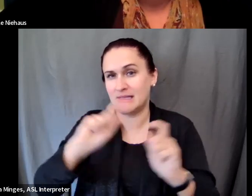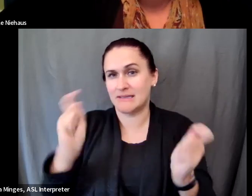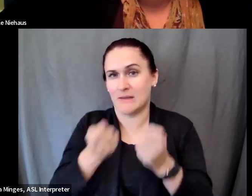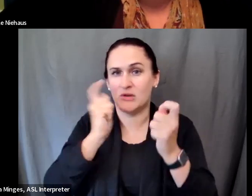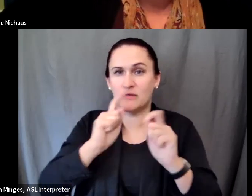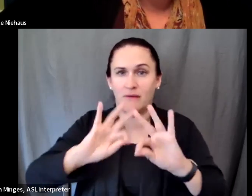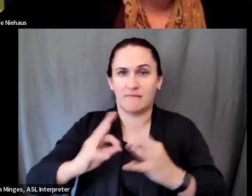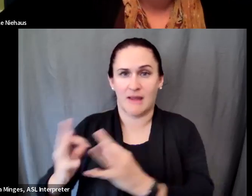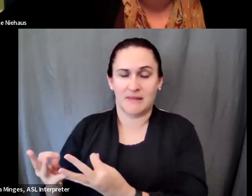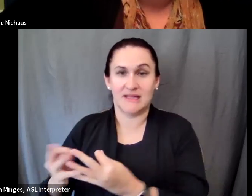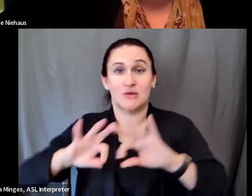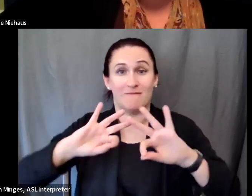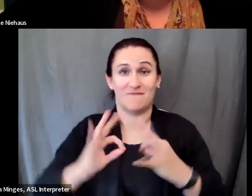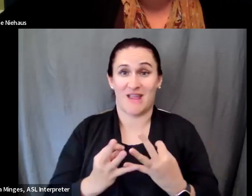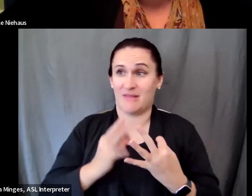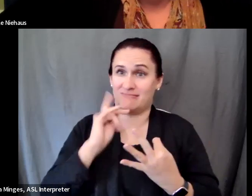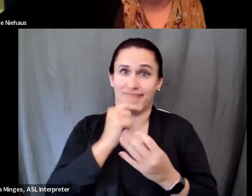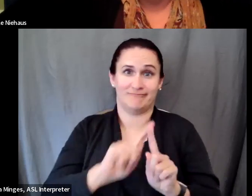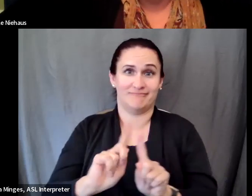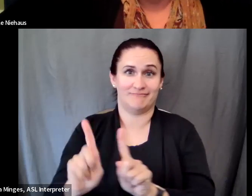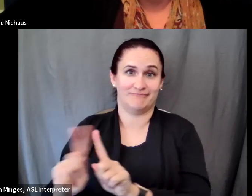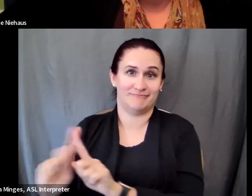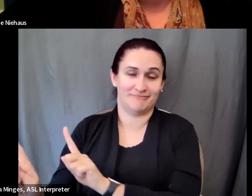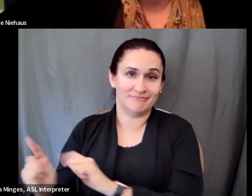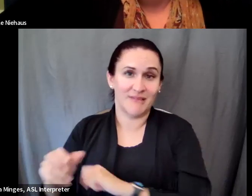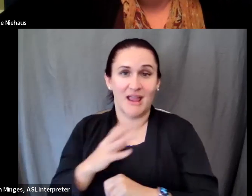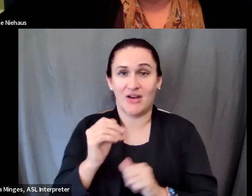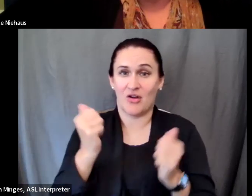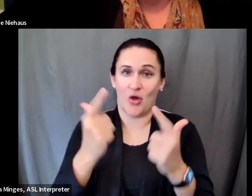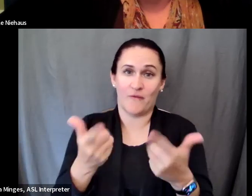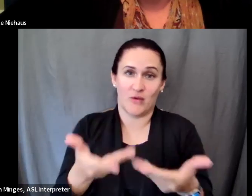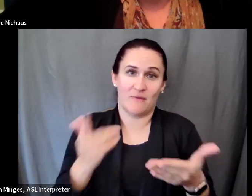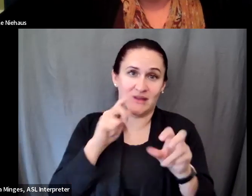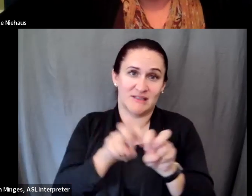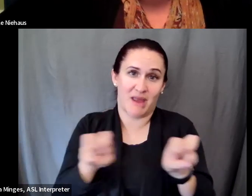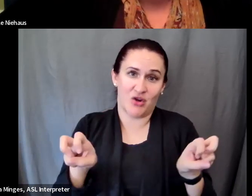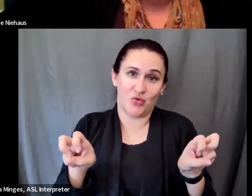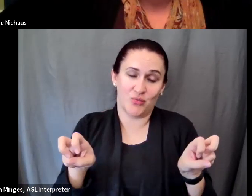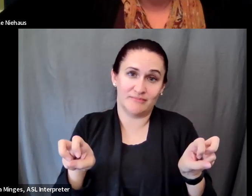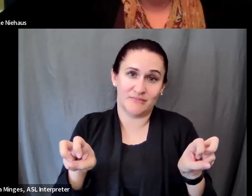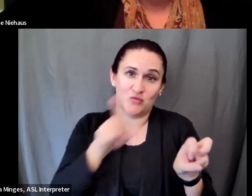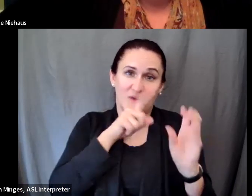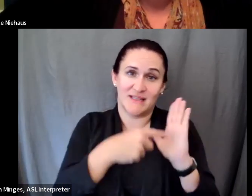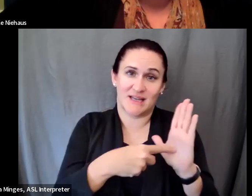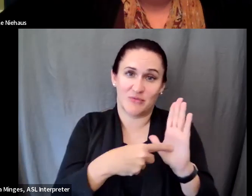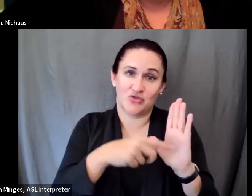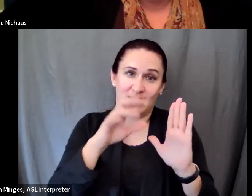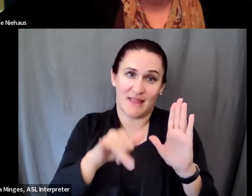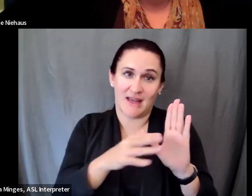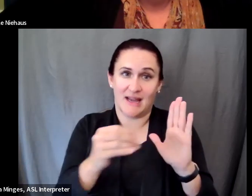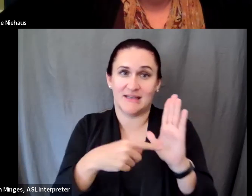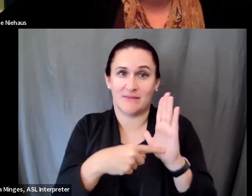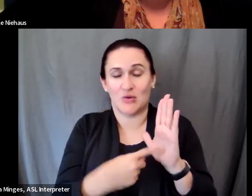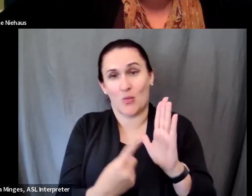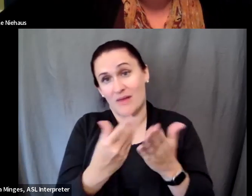family. Family comes in so many different ways. And all of you here on the panel have really demonstrated that, and demonstrated that the